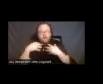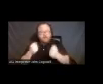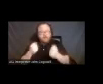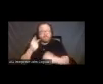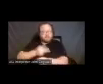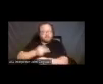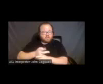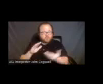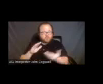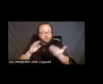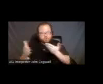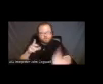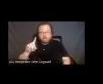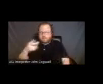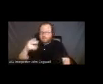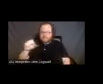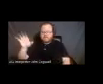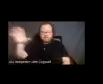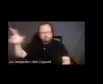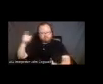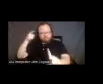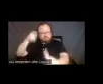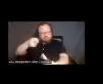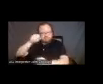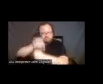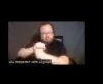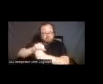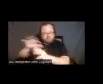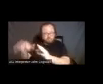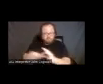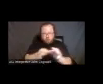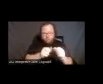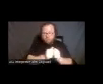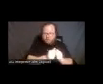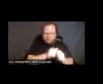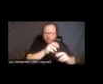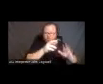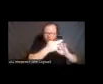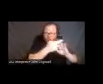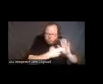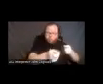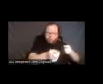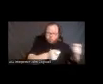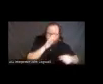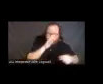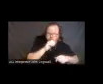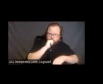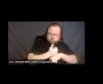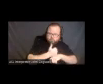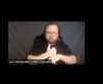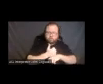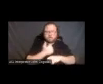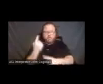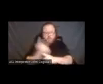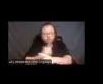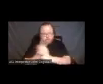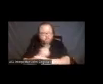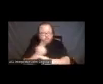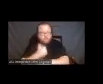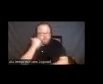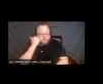DHCS, will be tasked with developing the corresponding regulations that will create the practical application of the